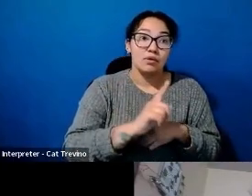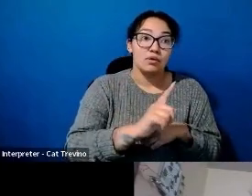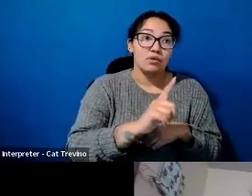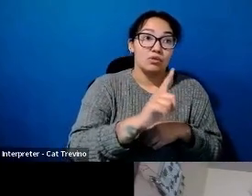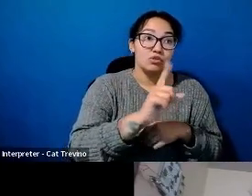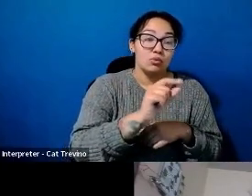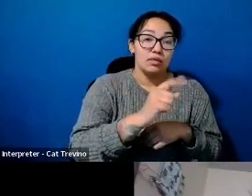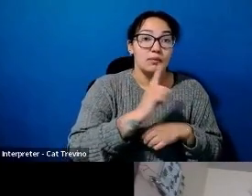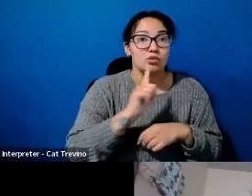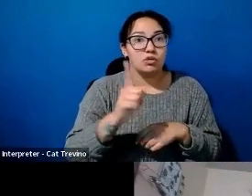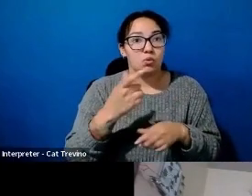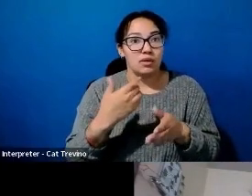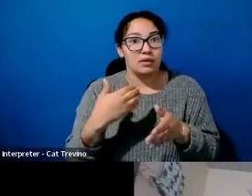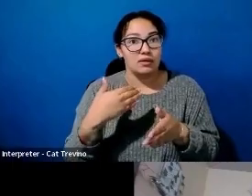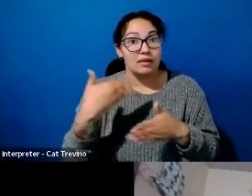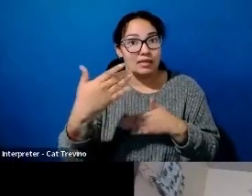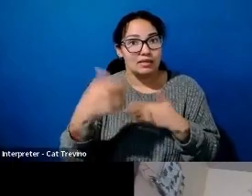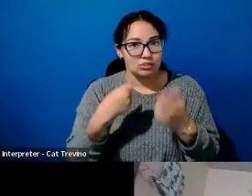year.